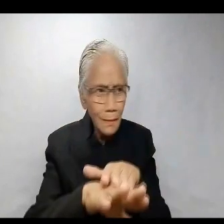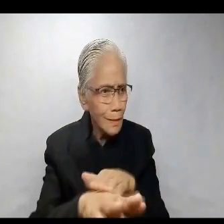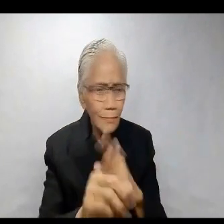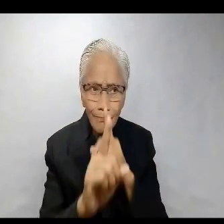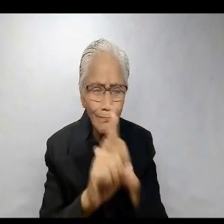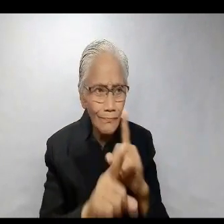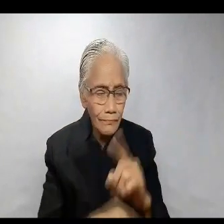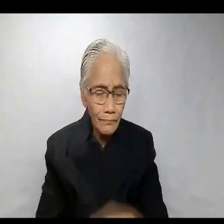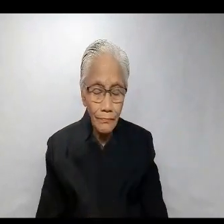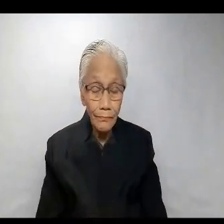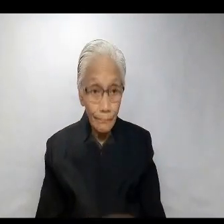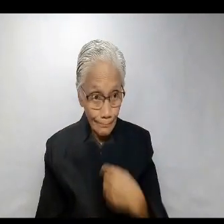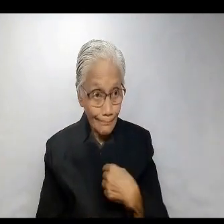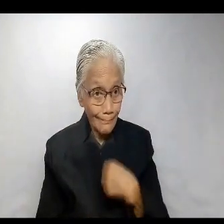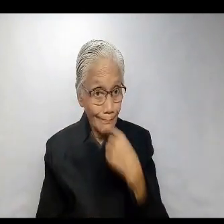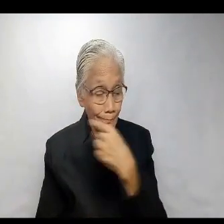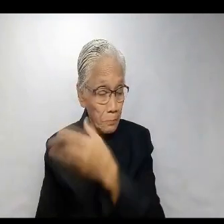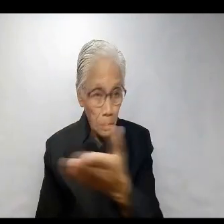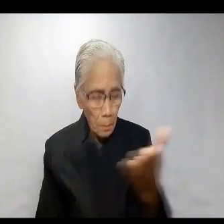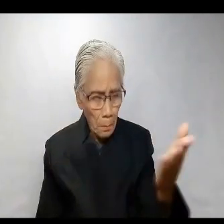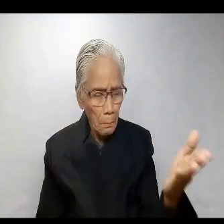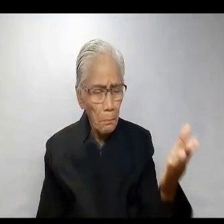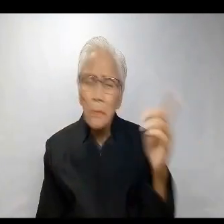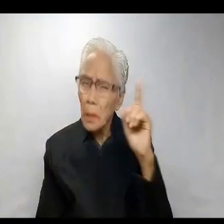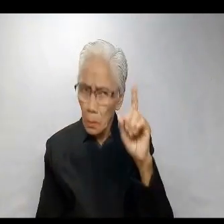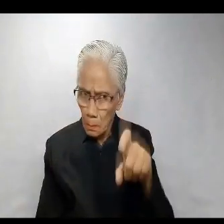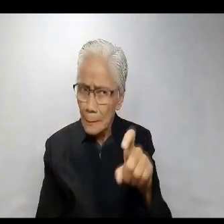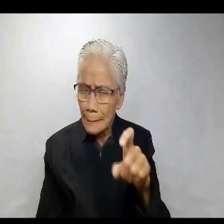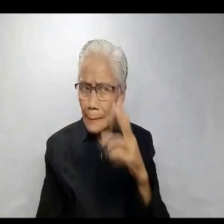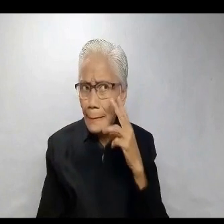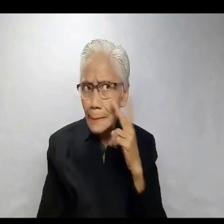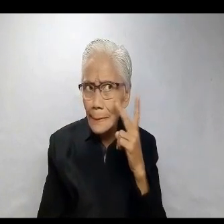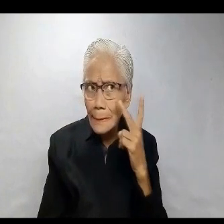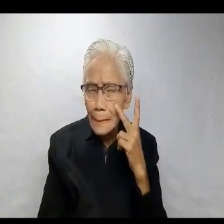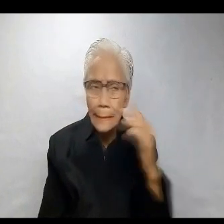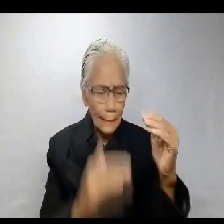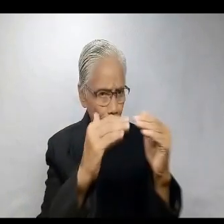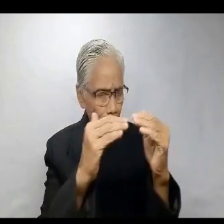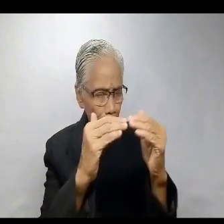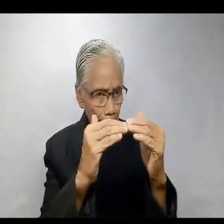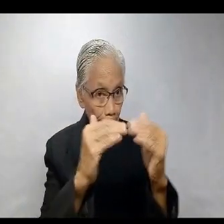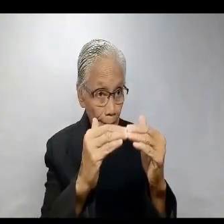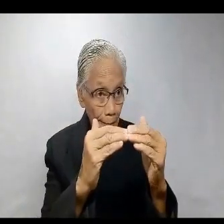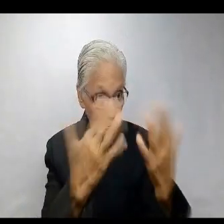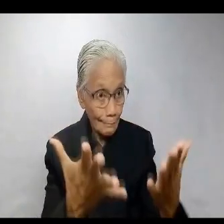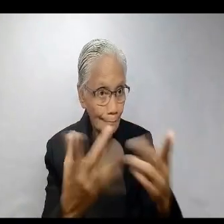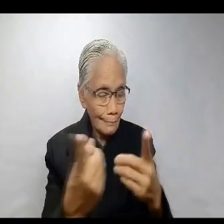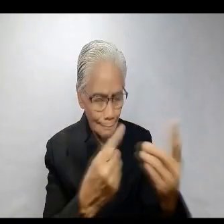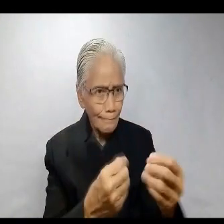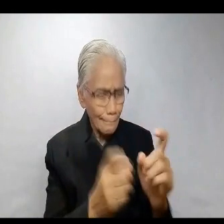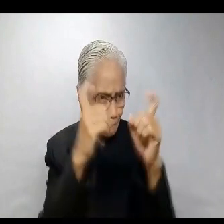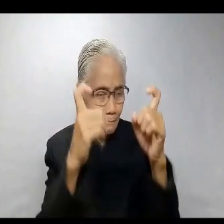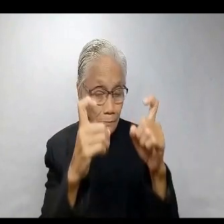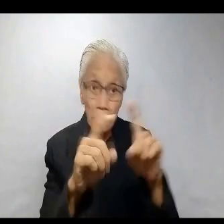them? I tell you, he will see to it that justice is done for them speedily.